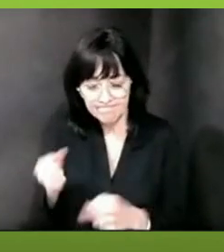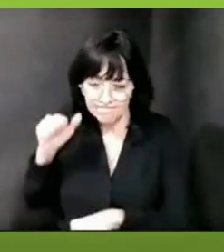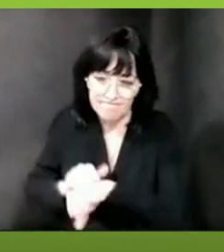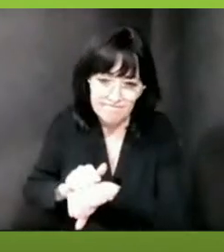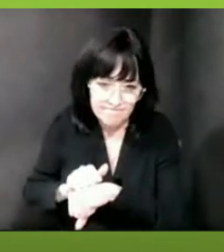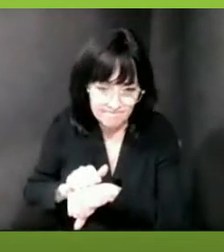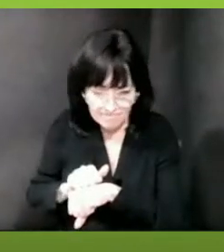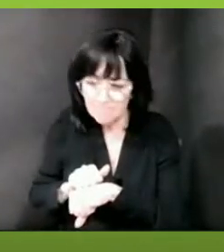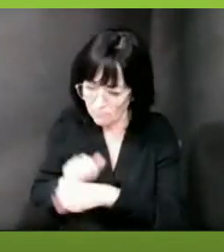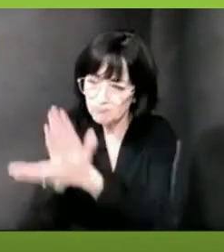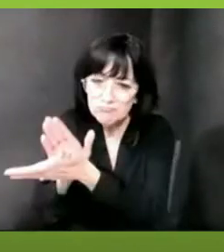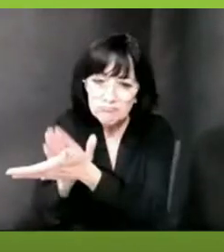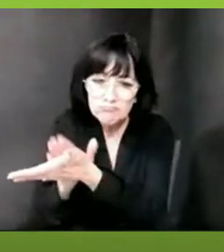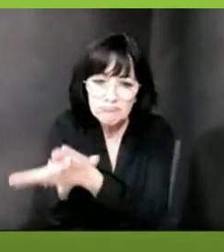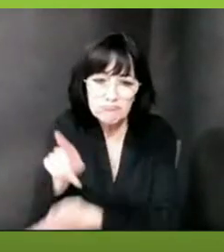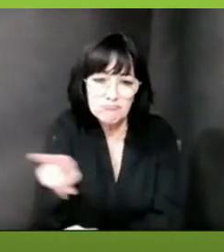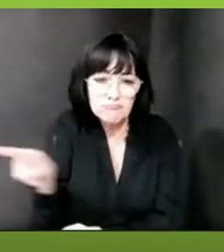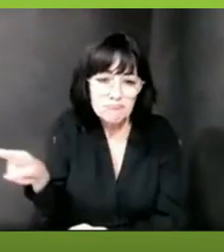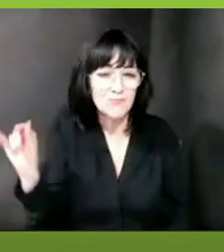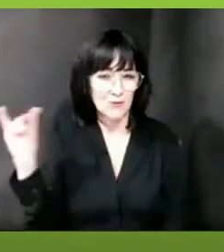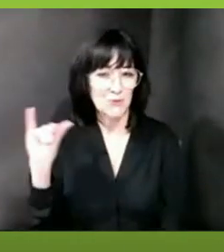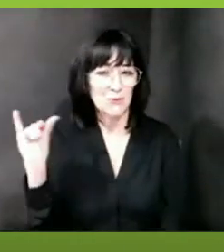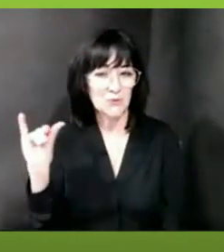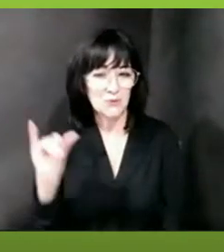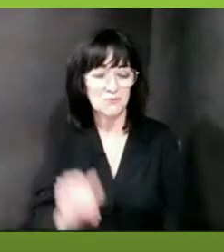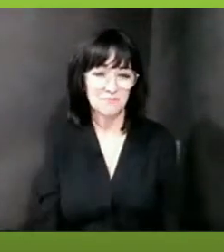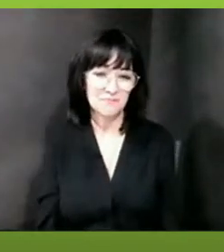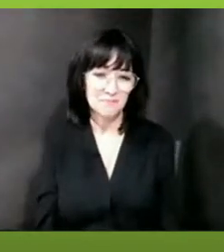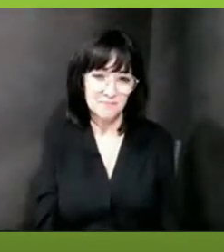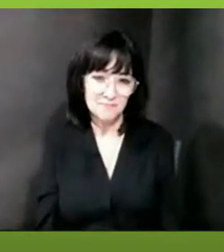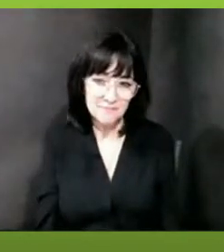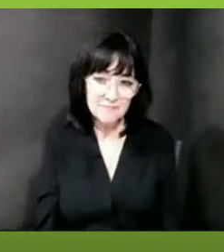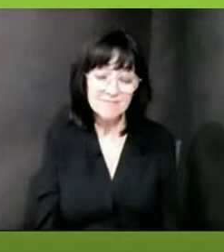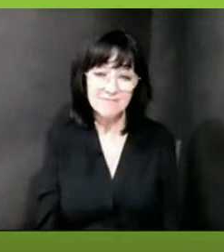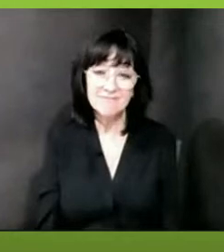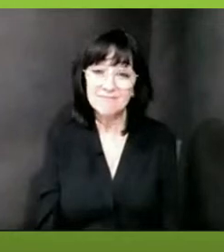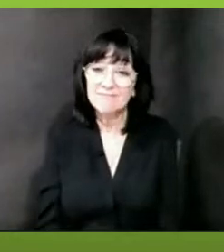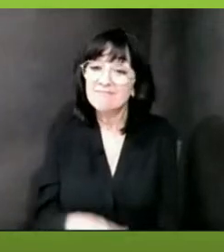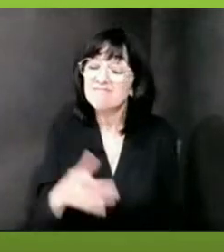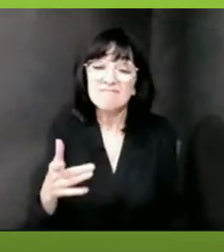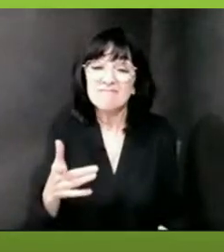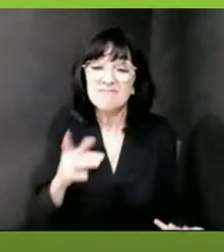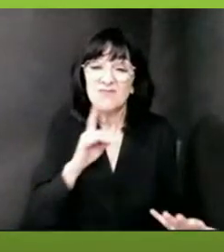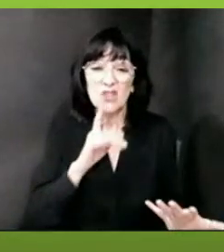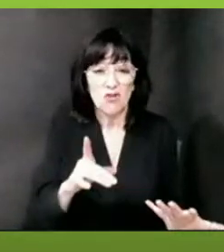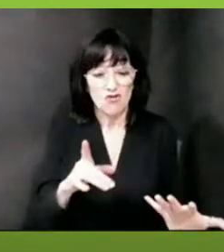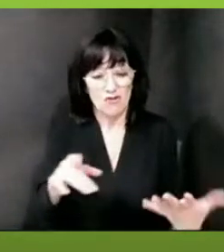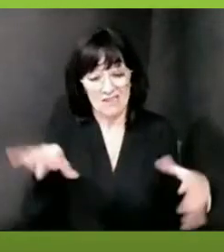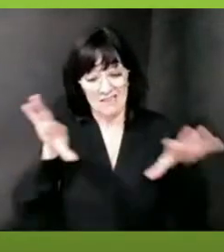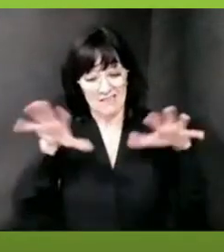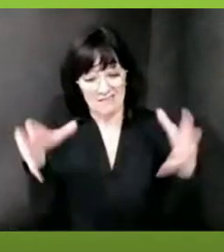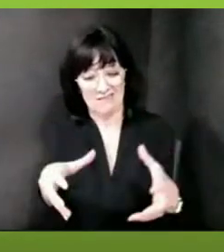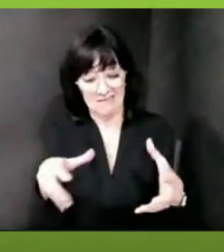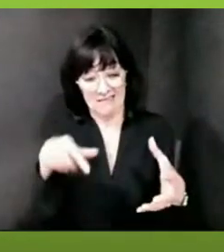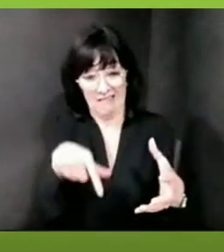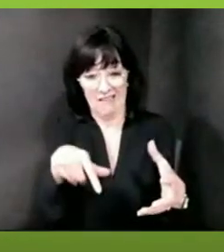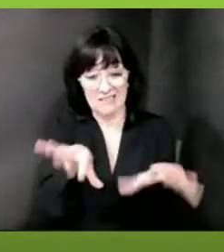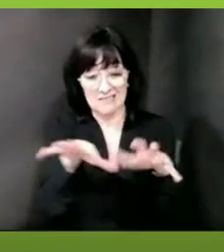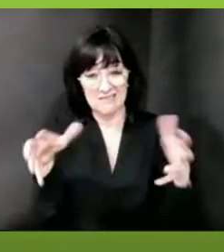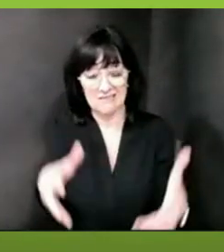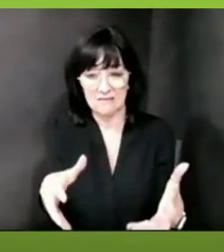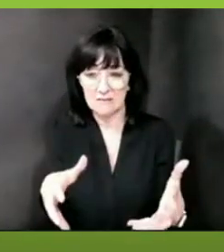So at the center of this are our kids, caregivers, families. And Barbara, if you could take a couple